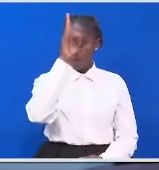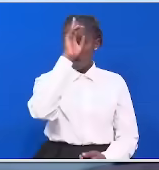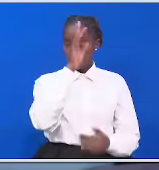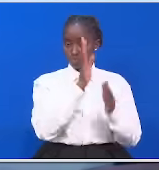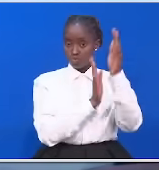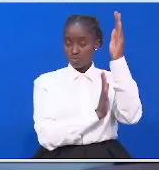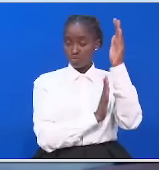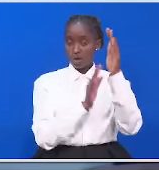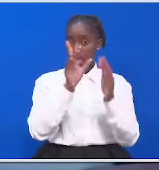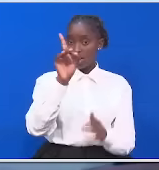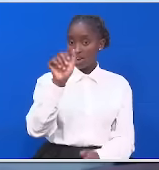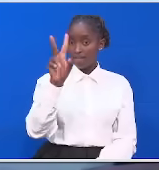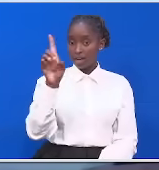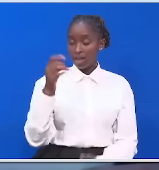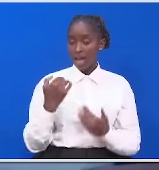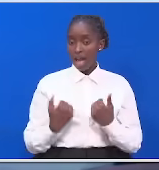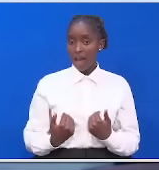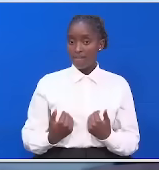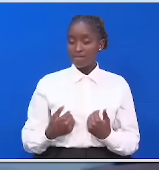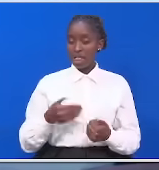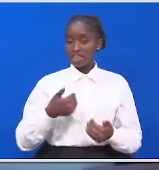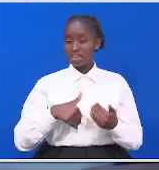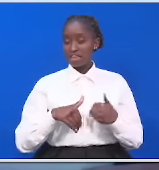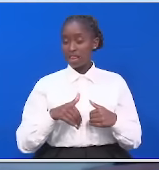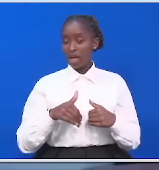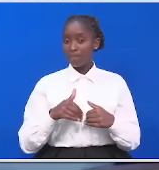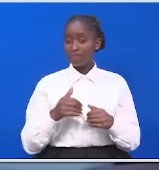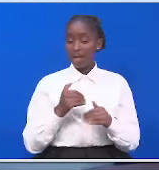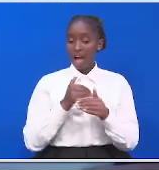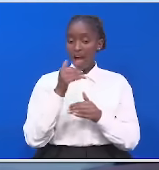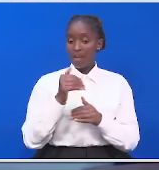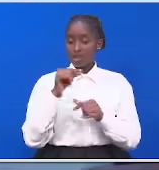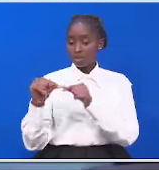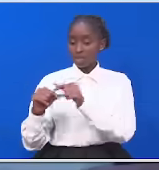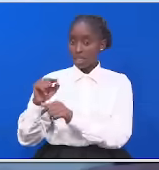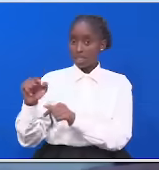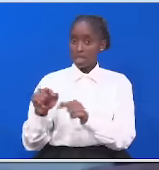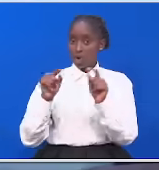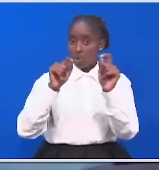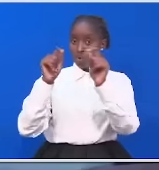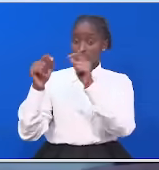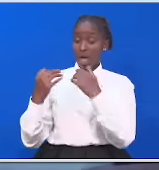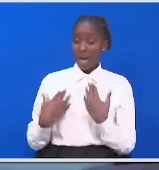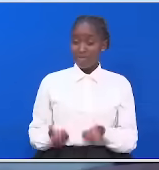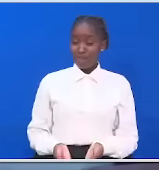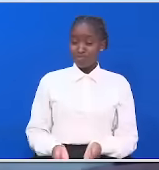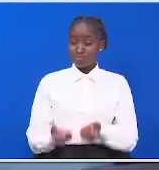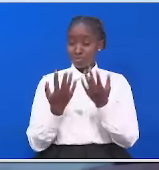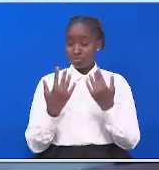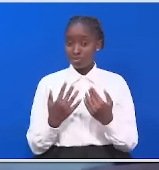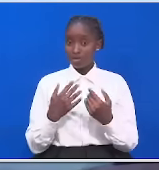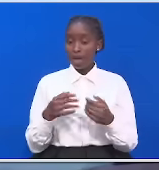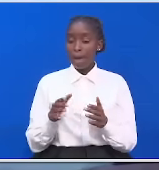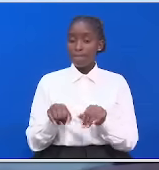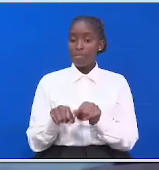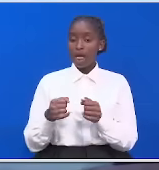recounted his harrowing ordeal during the Gen Z protests. A stun grenade exploded and shattering his forearms and